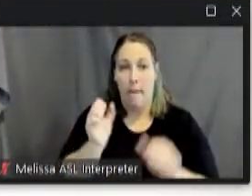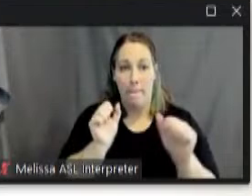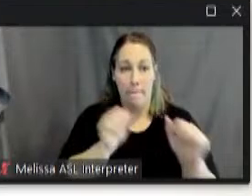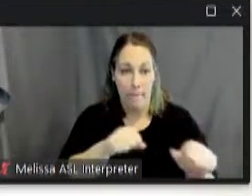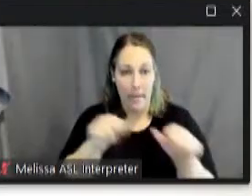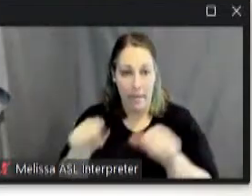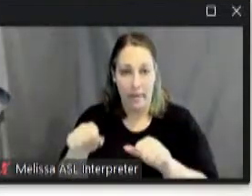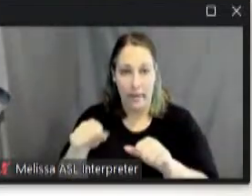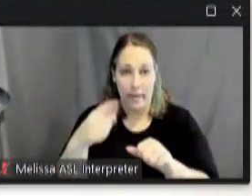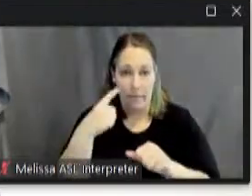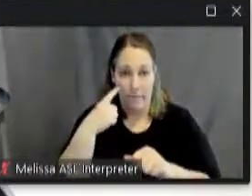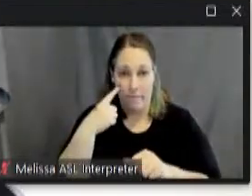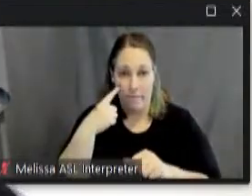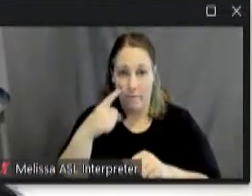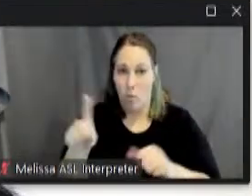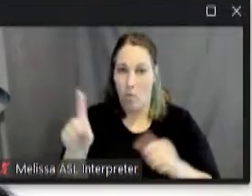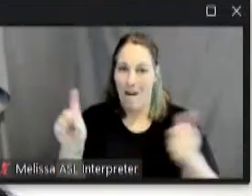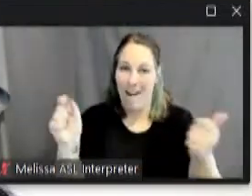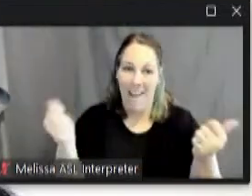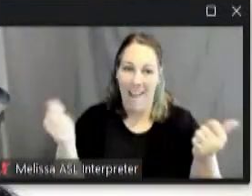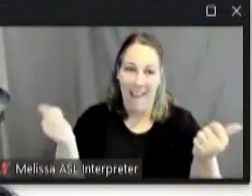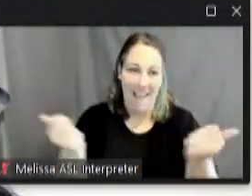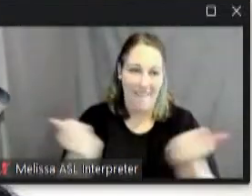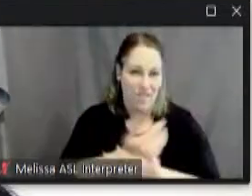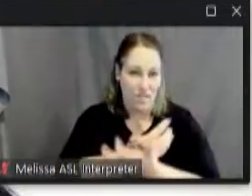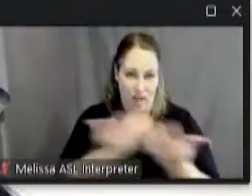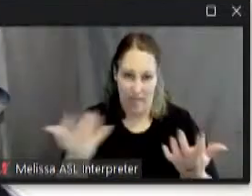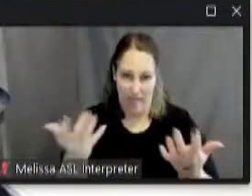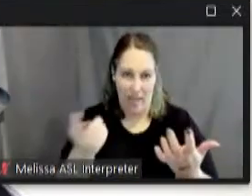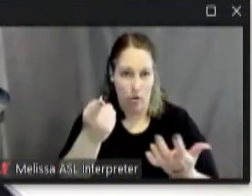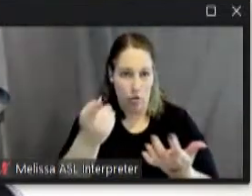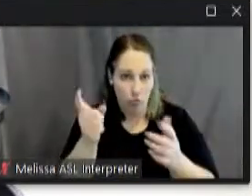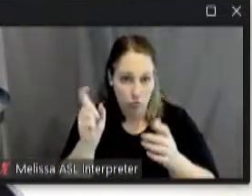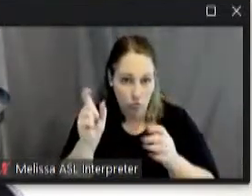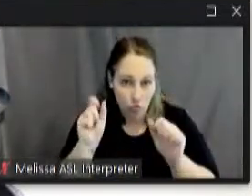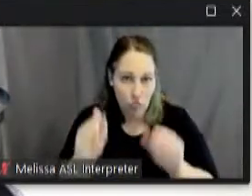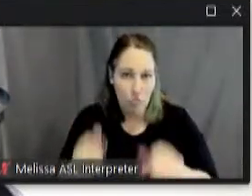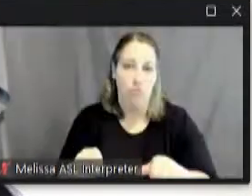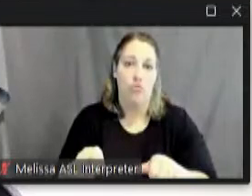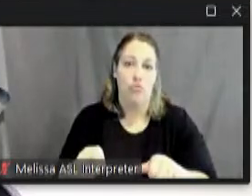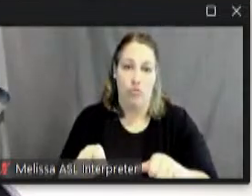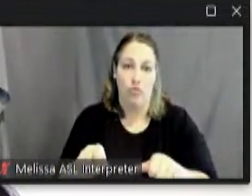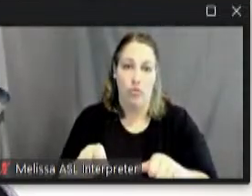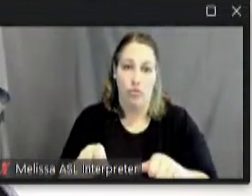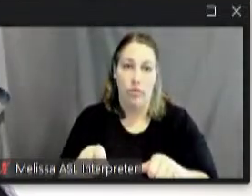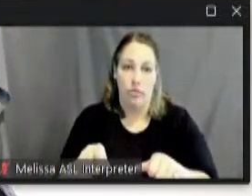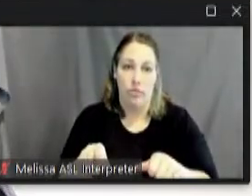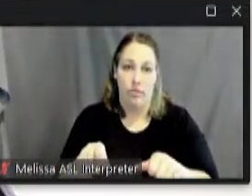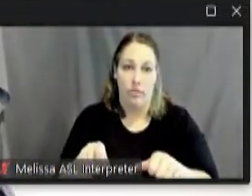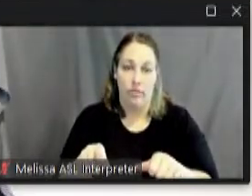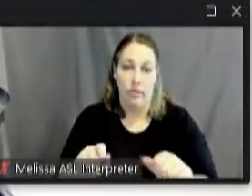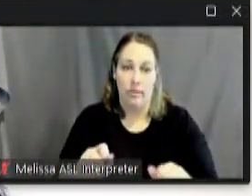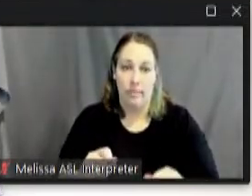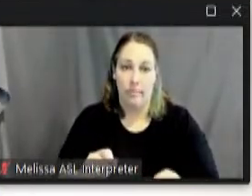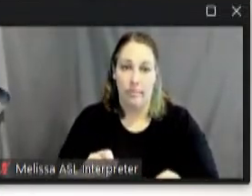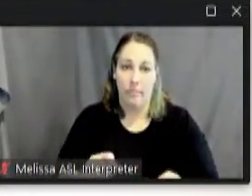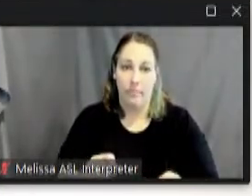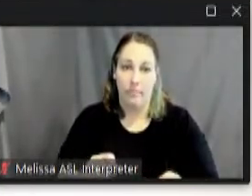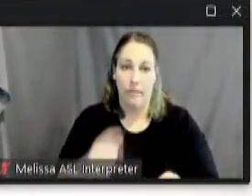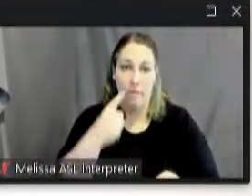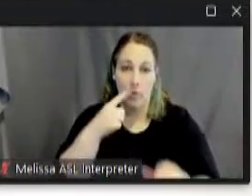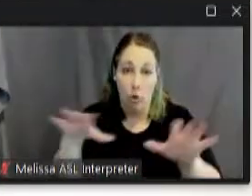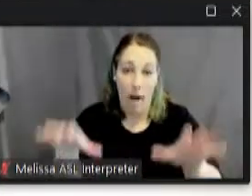do everything that you should in the discharge of your activities as human